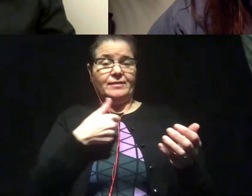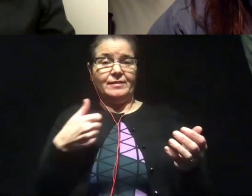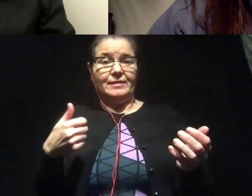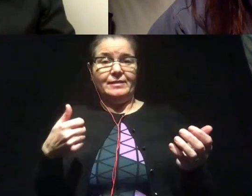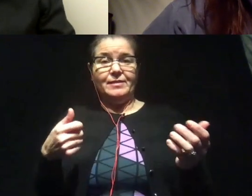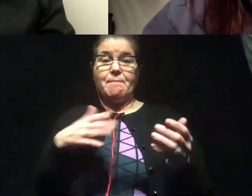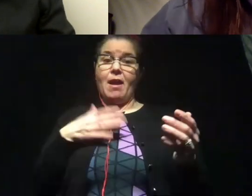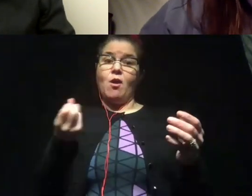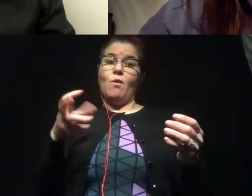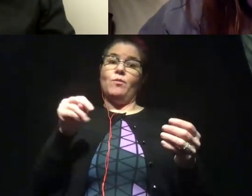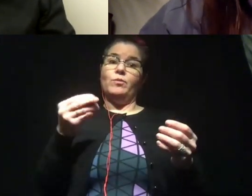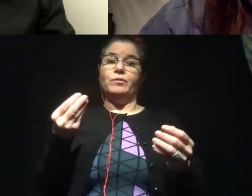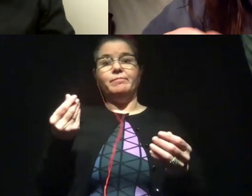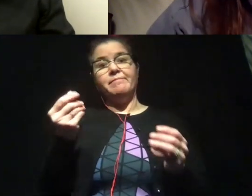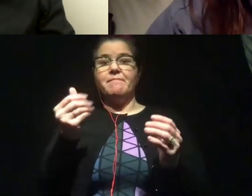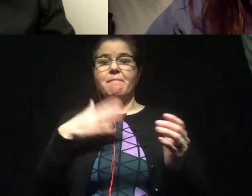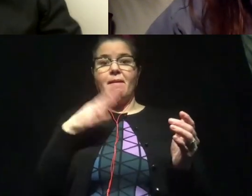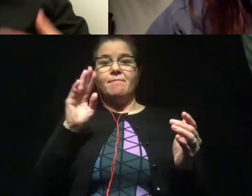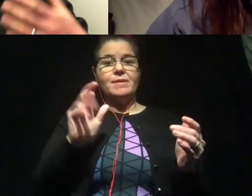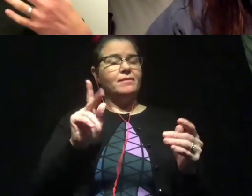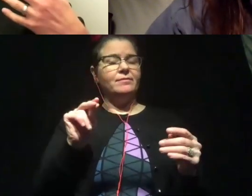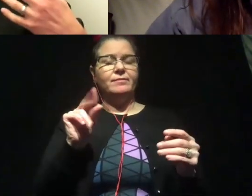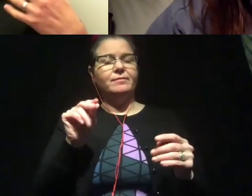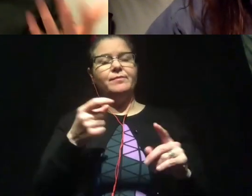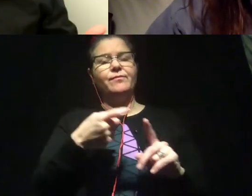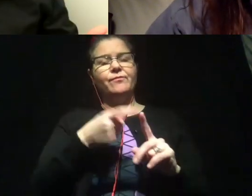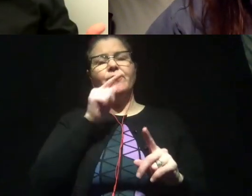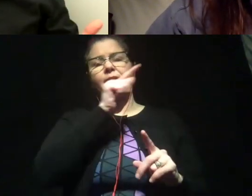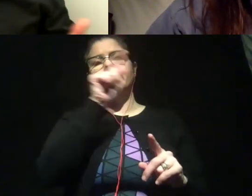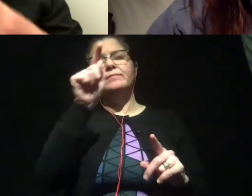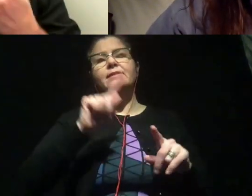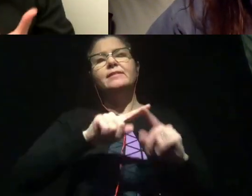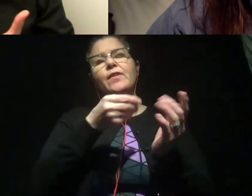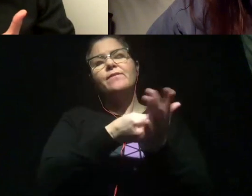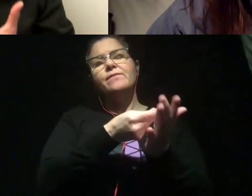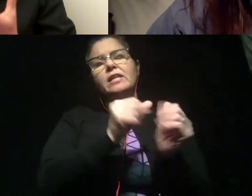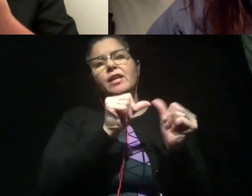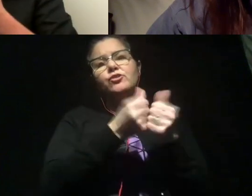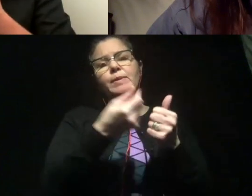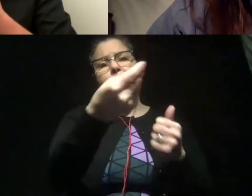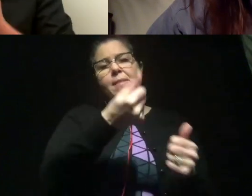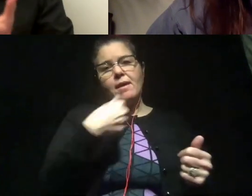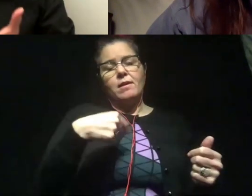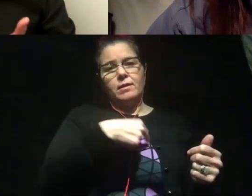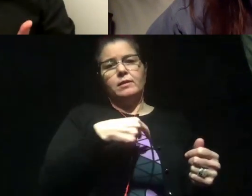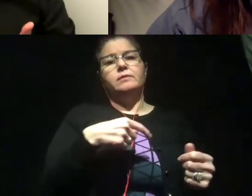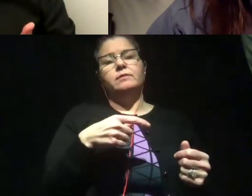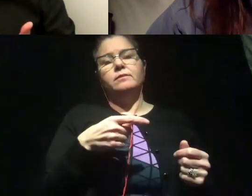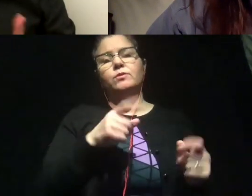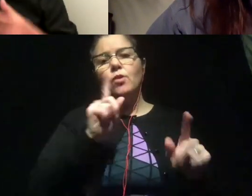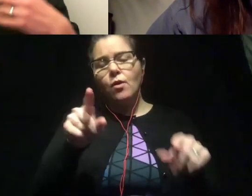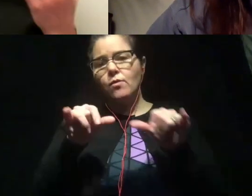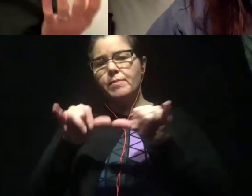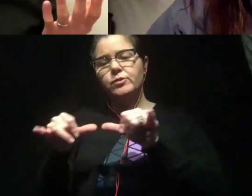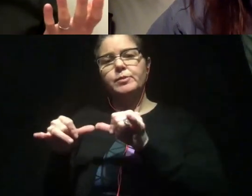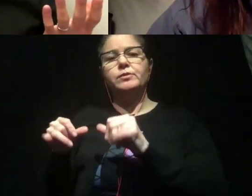from my own bank accounts. That comes from the funding agencies that are paying us to take these measurements out there,